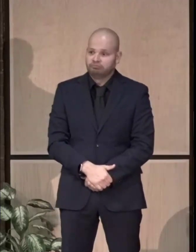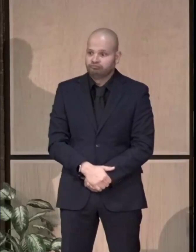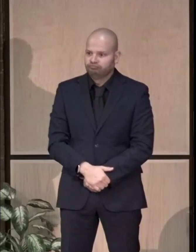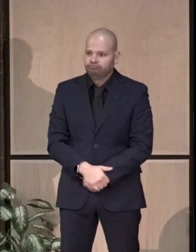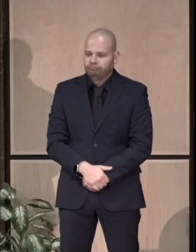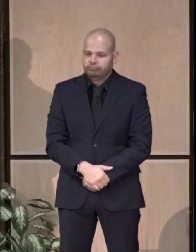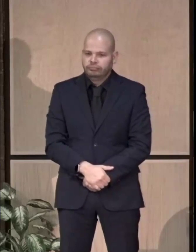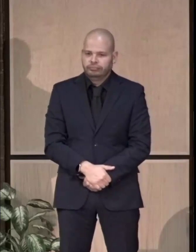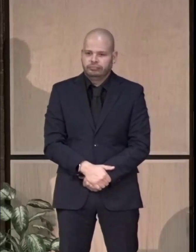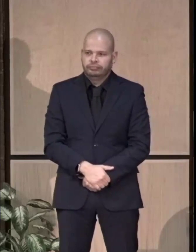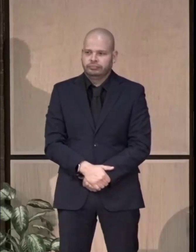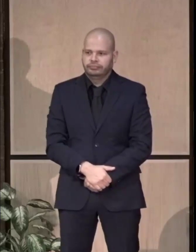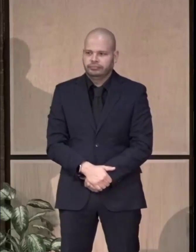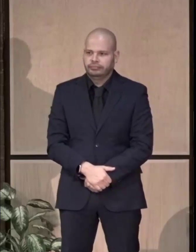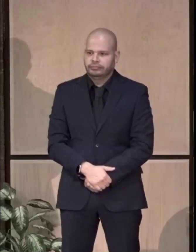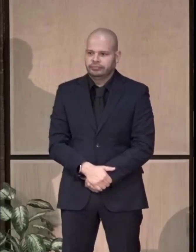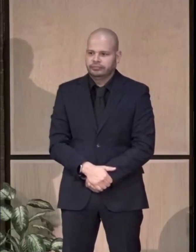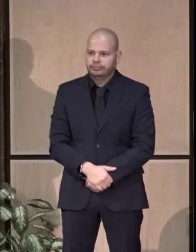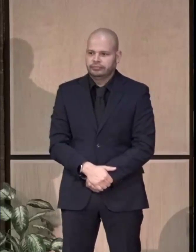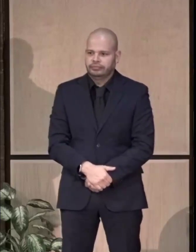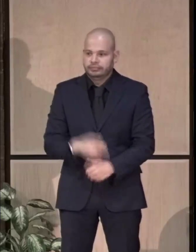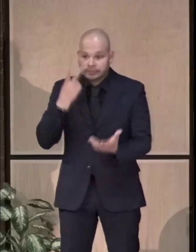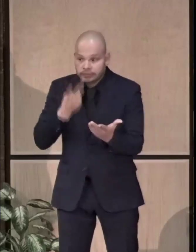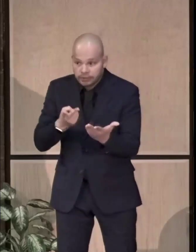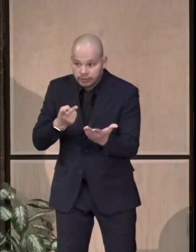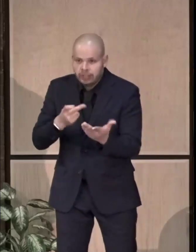You see that? I'm working on it.